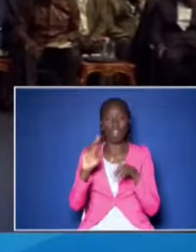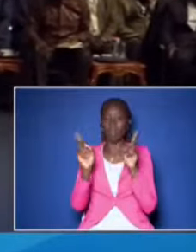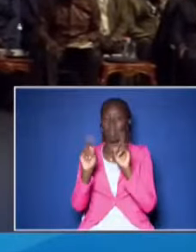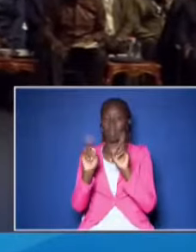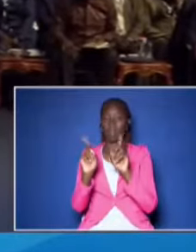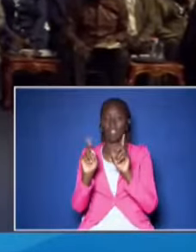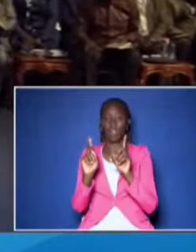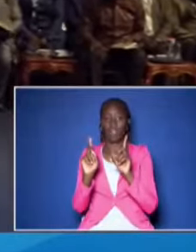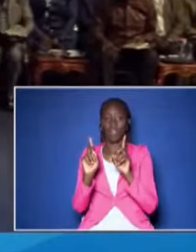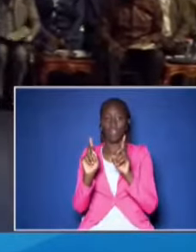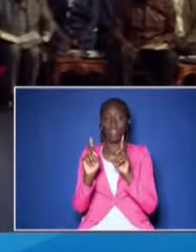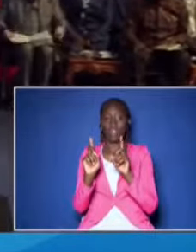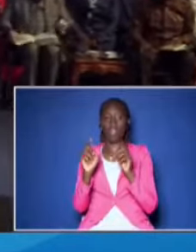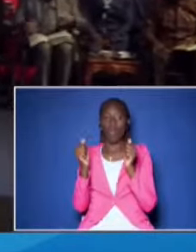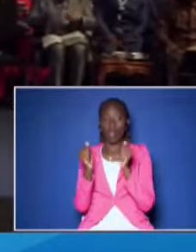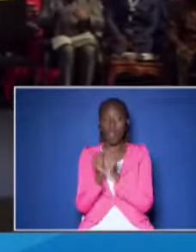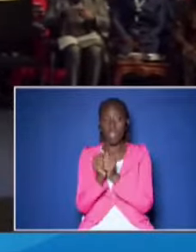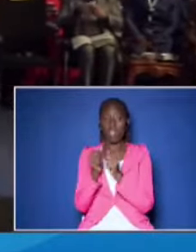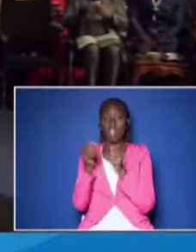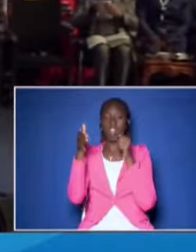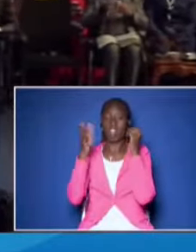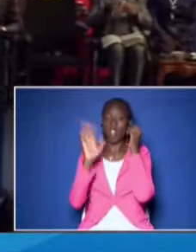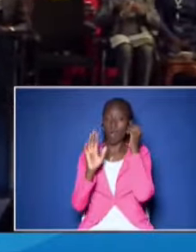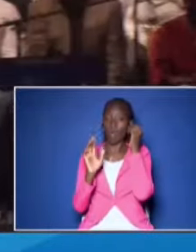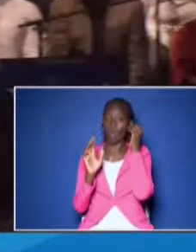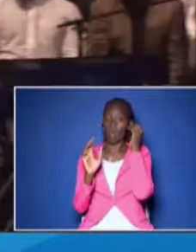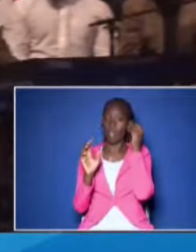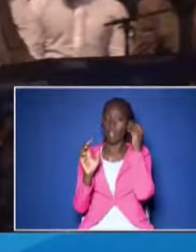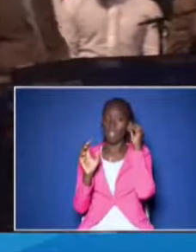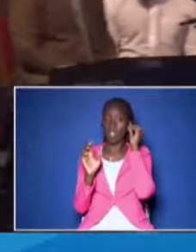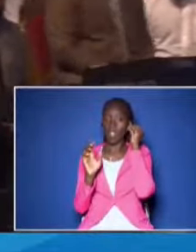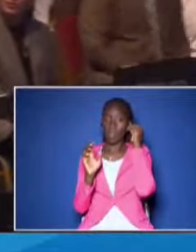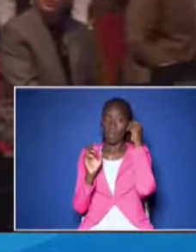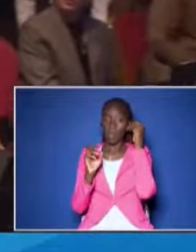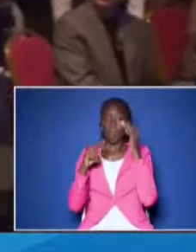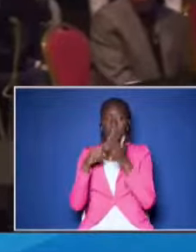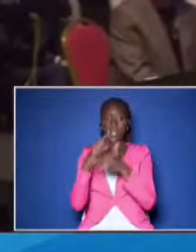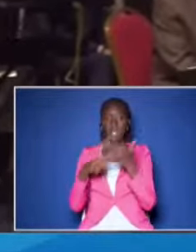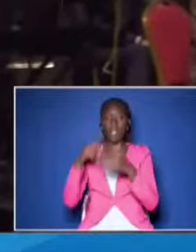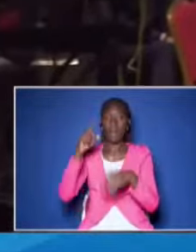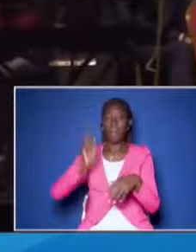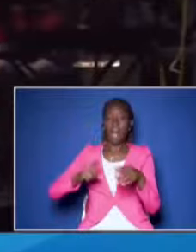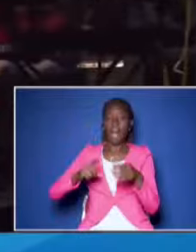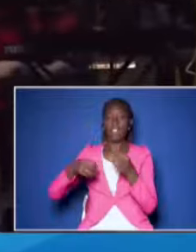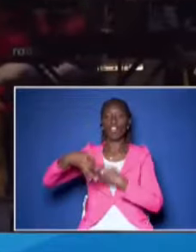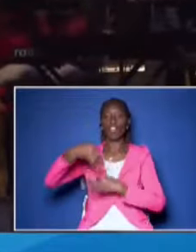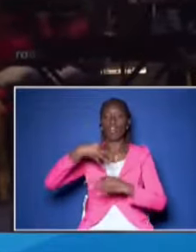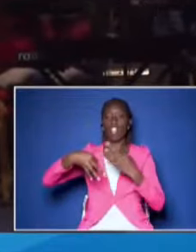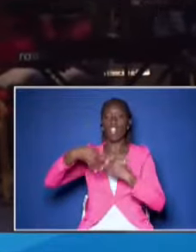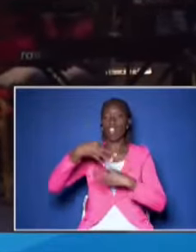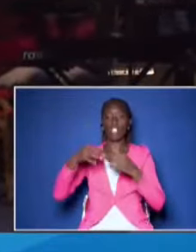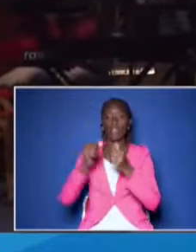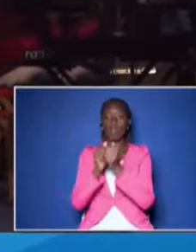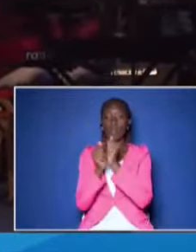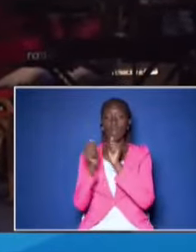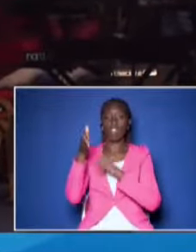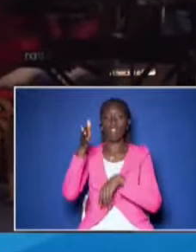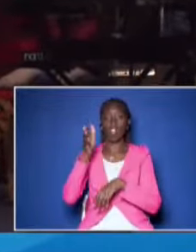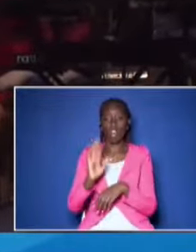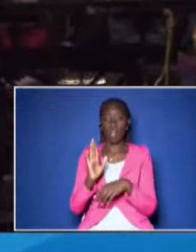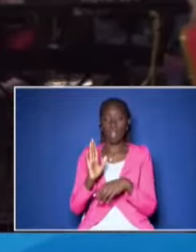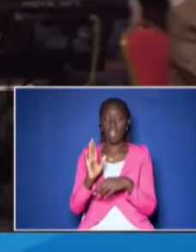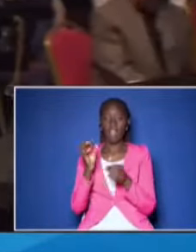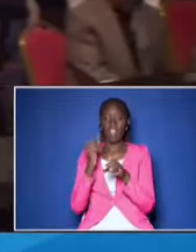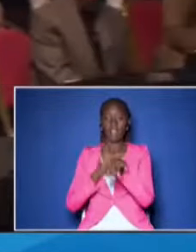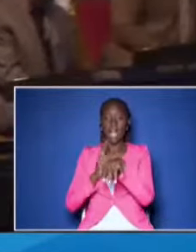with god with God means you need to cooperate with when you